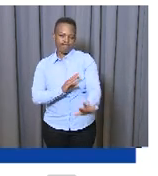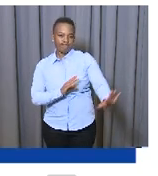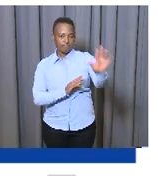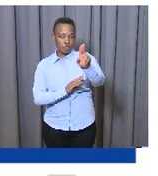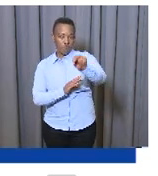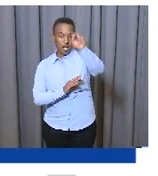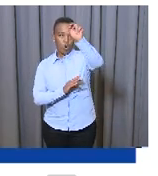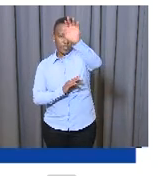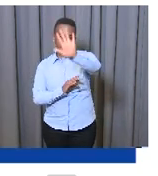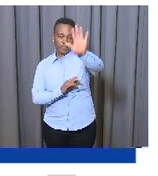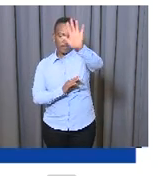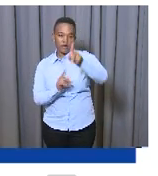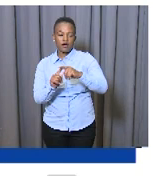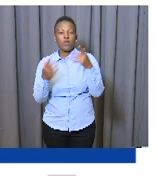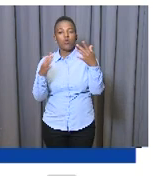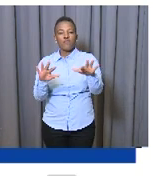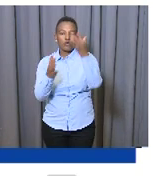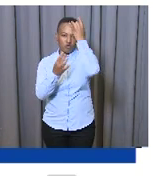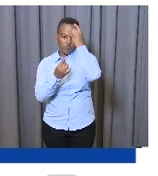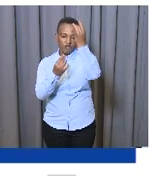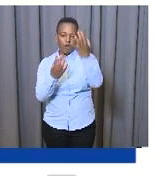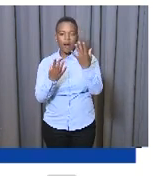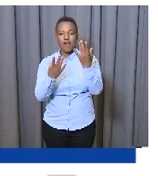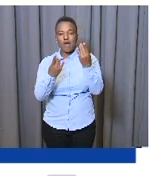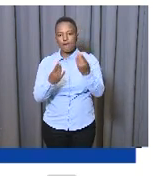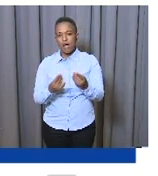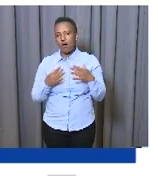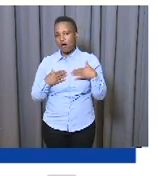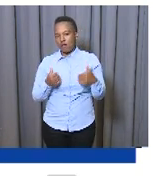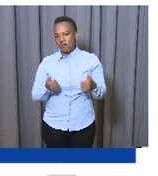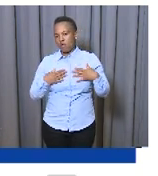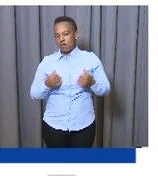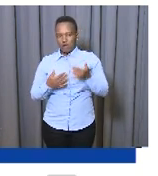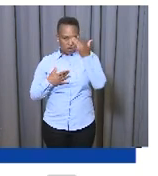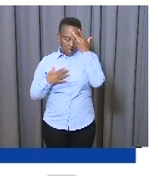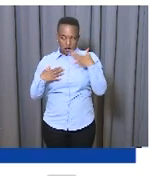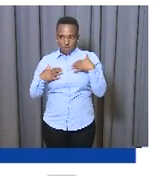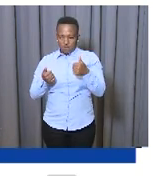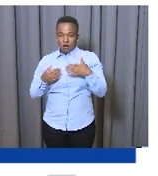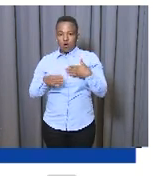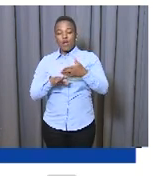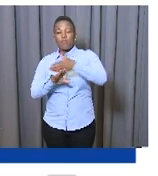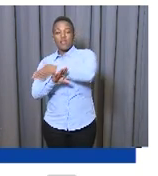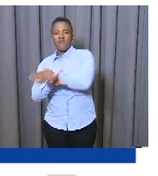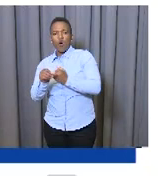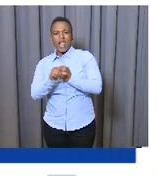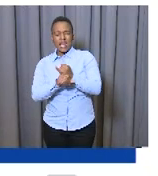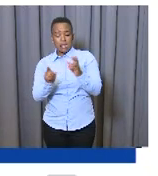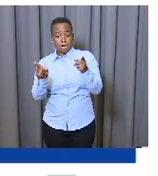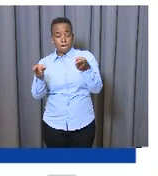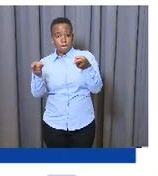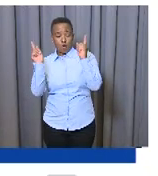just indicated the number of recoveries in Johannesburg, especially in what used to be the early